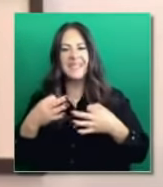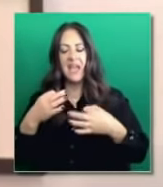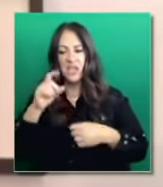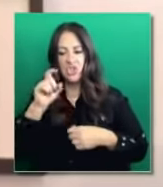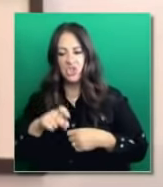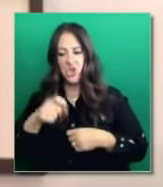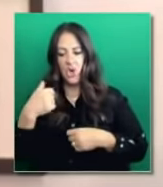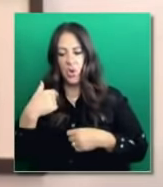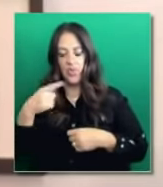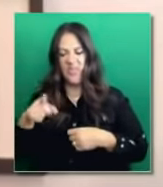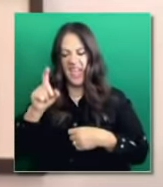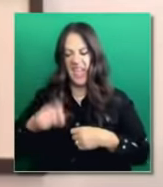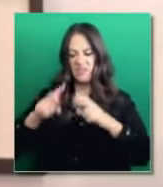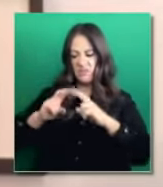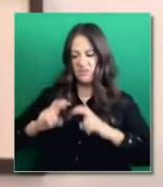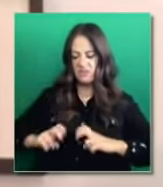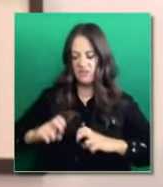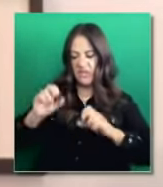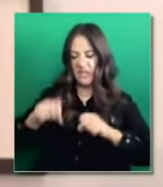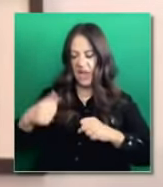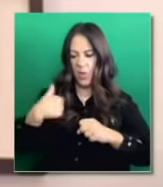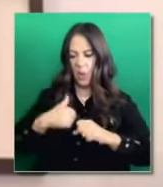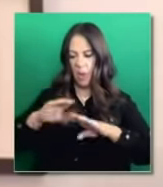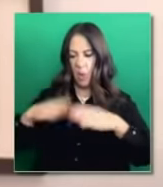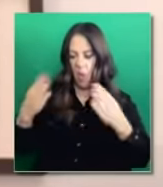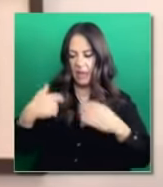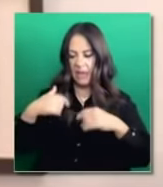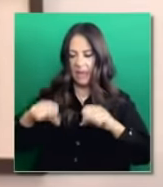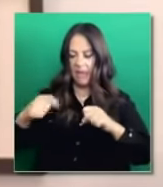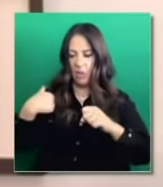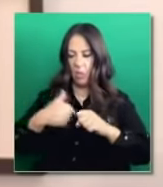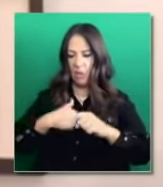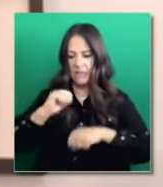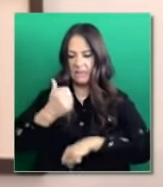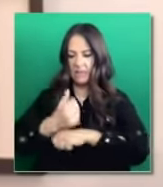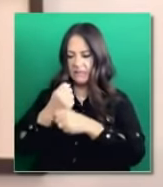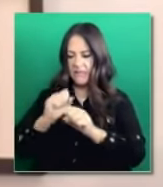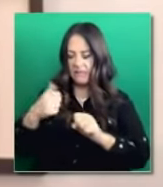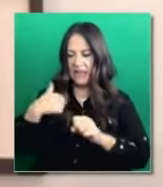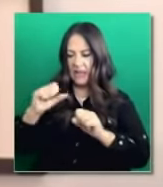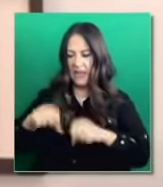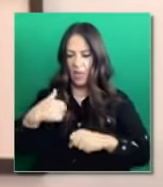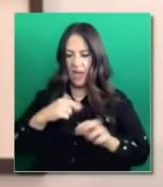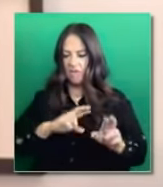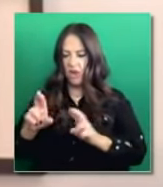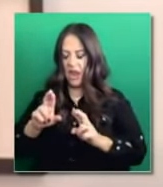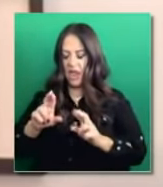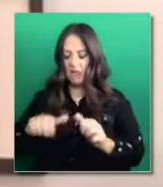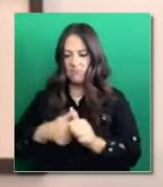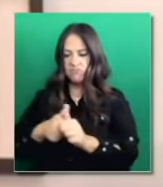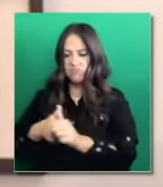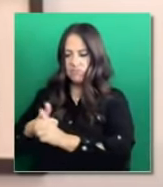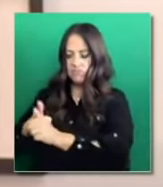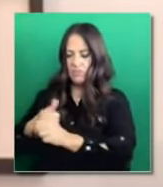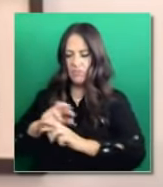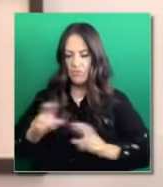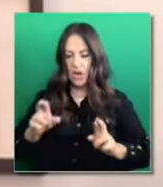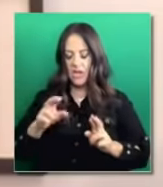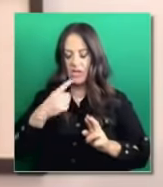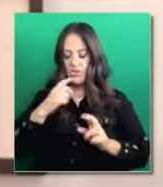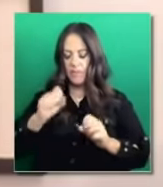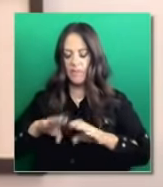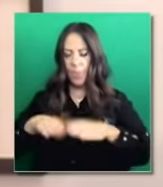consultation will be critical. And I have to say, at minimum, weekly COVID testing and contact tracing is